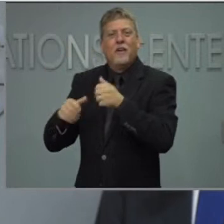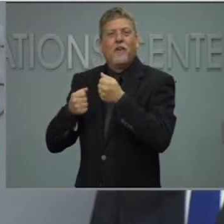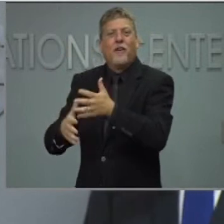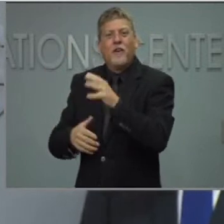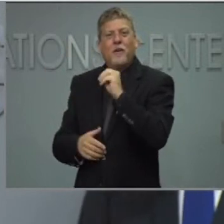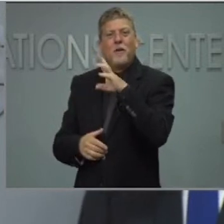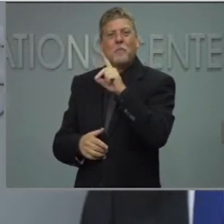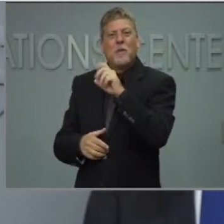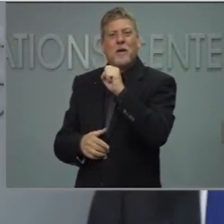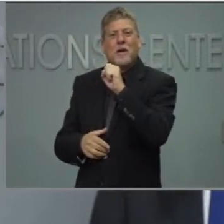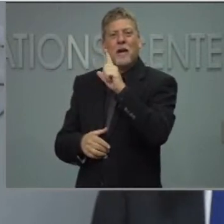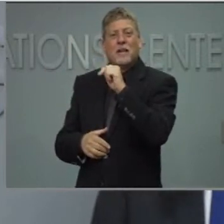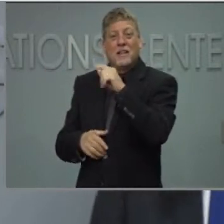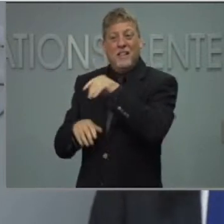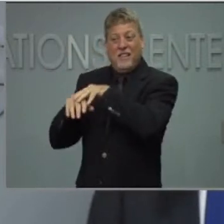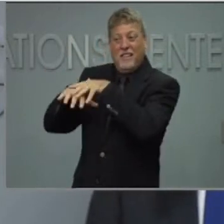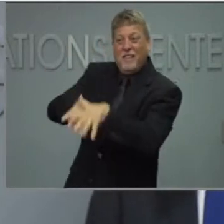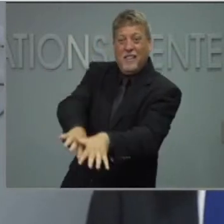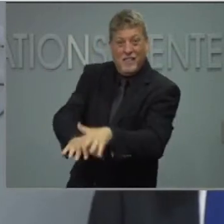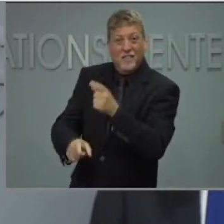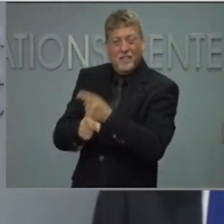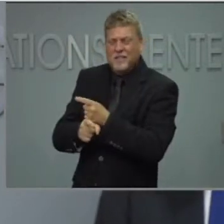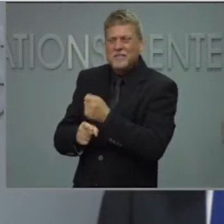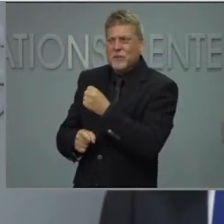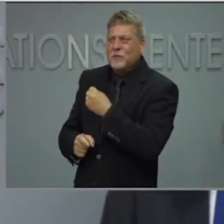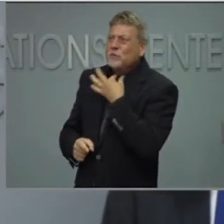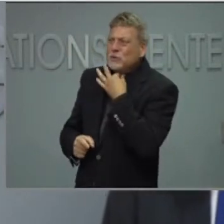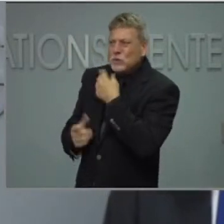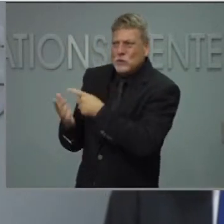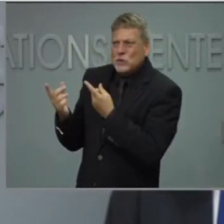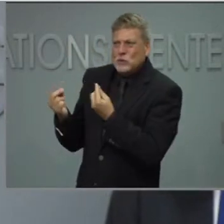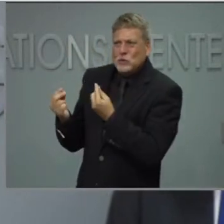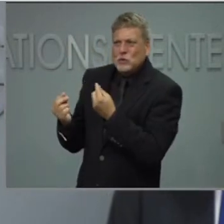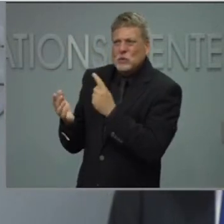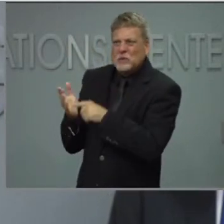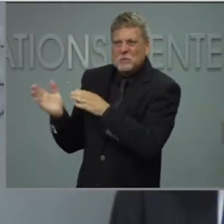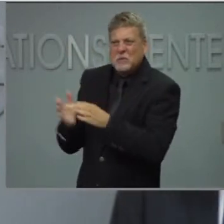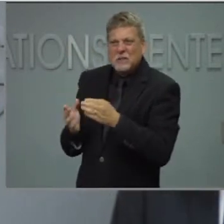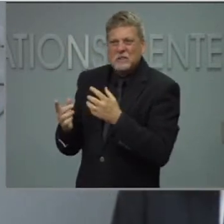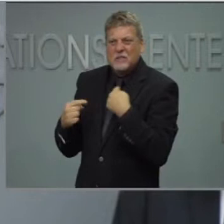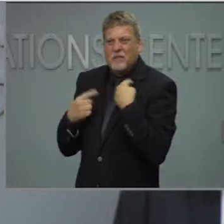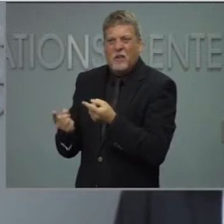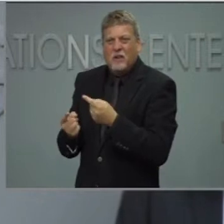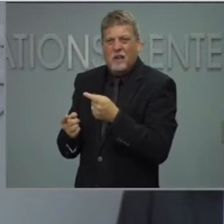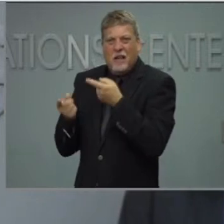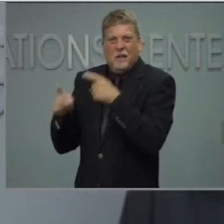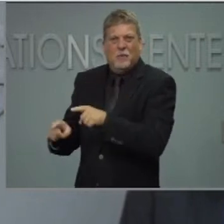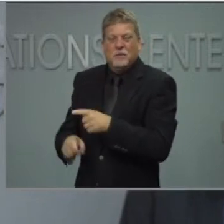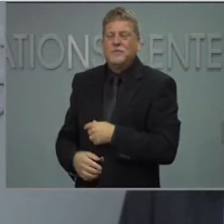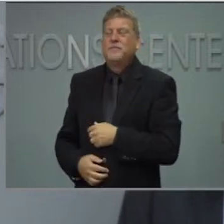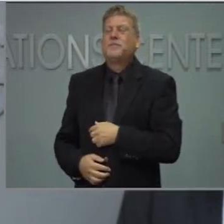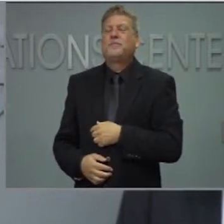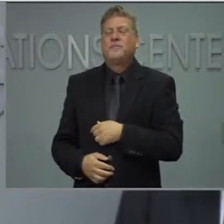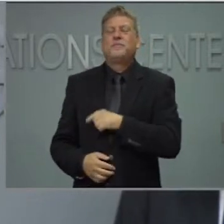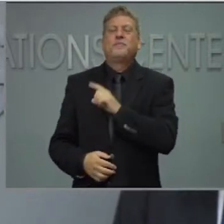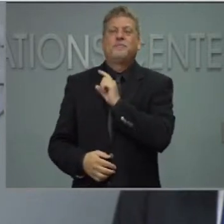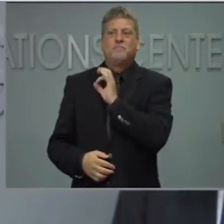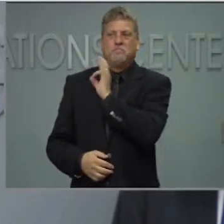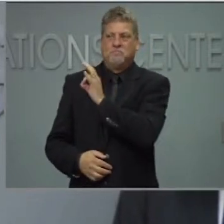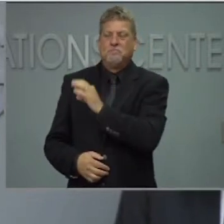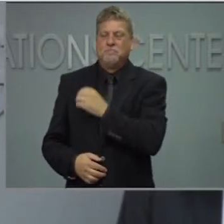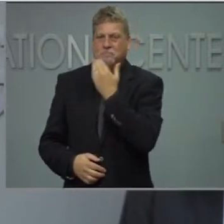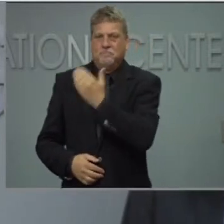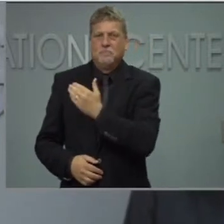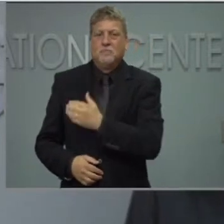about conditions on the ground? So thanks, Jonah. First, I will say we are so fortunate to have the partners that we do in our